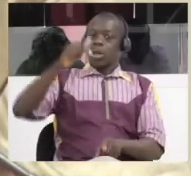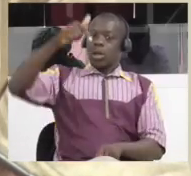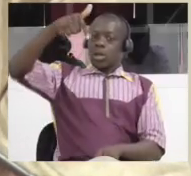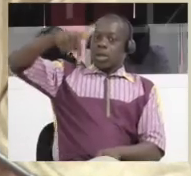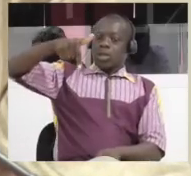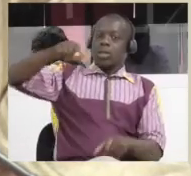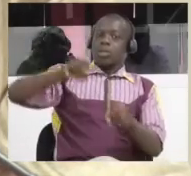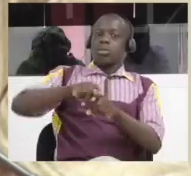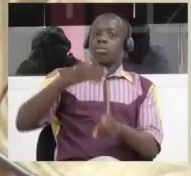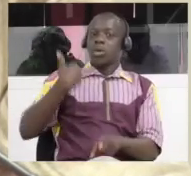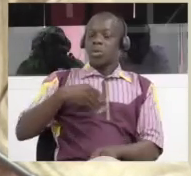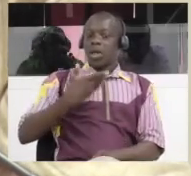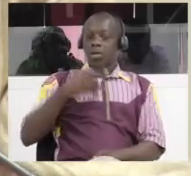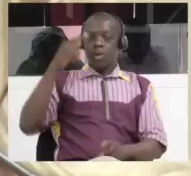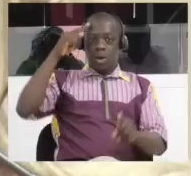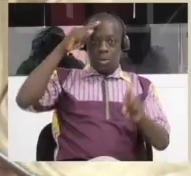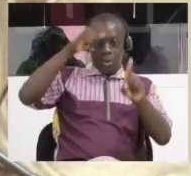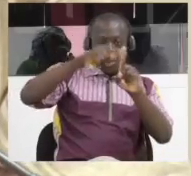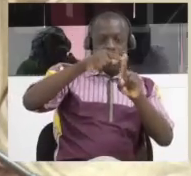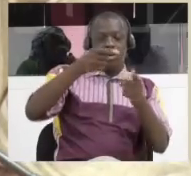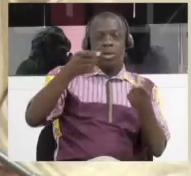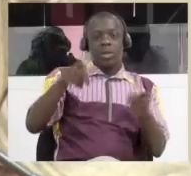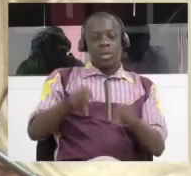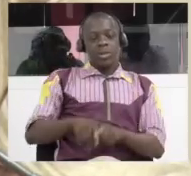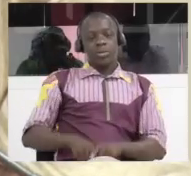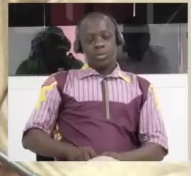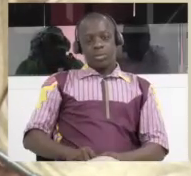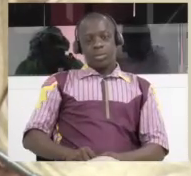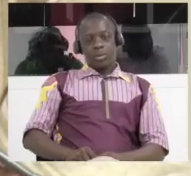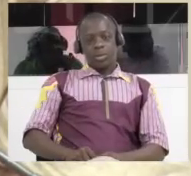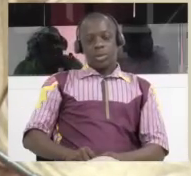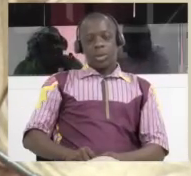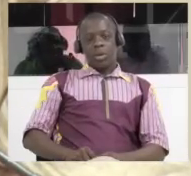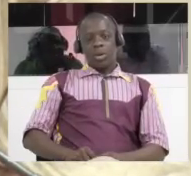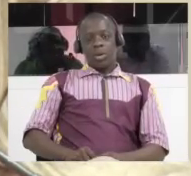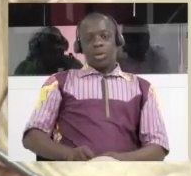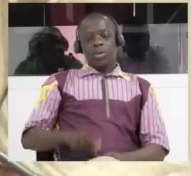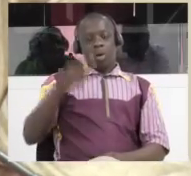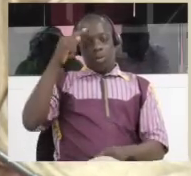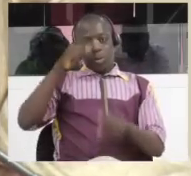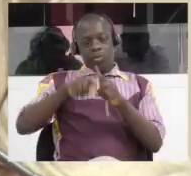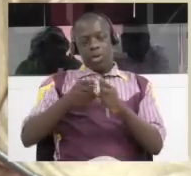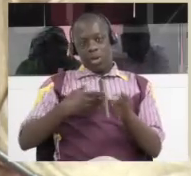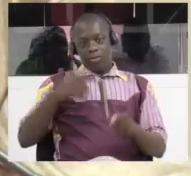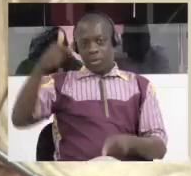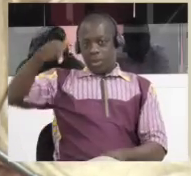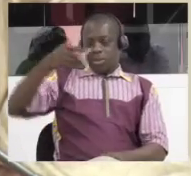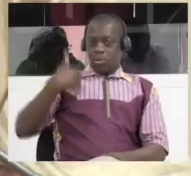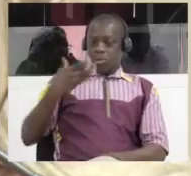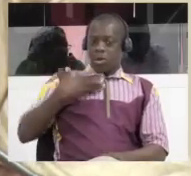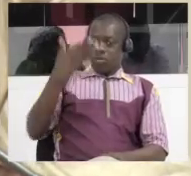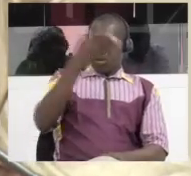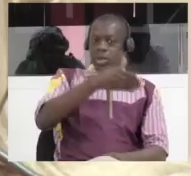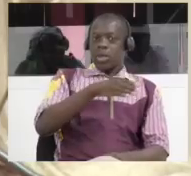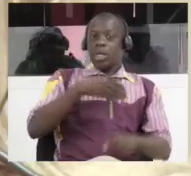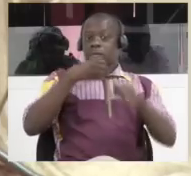and subjective issues. The objective of having them here was to train, build the capacity